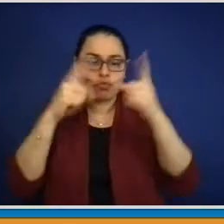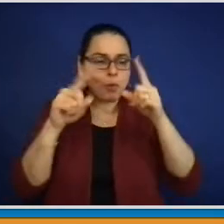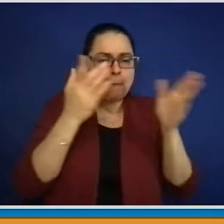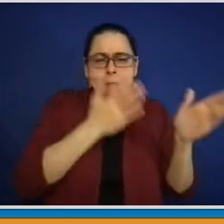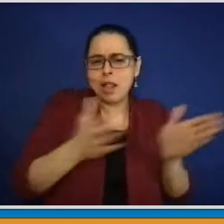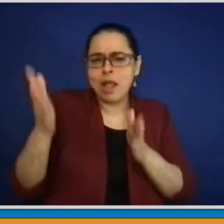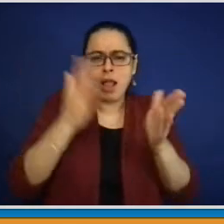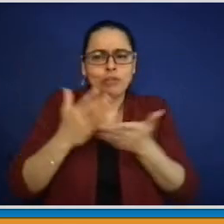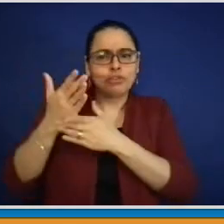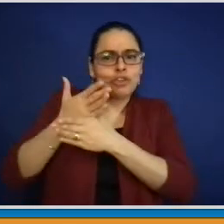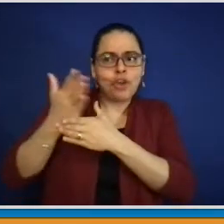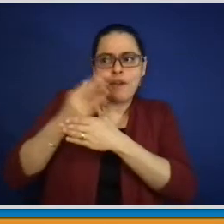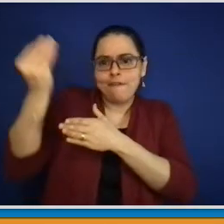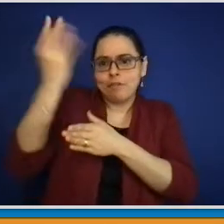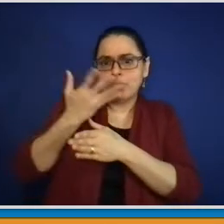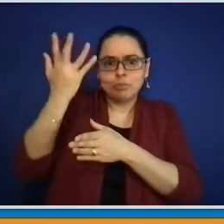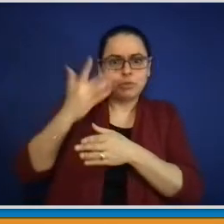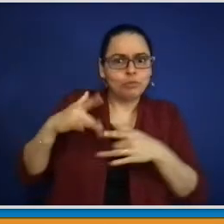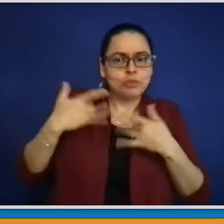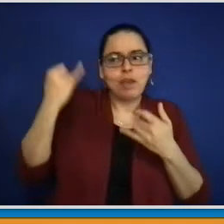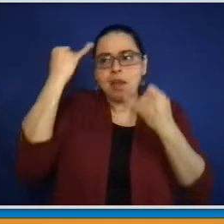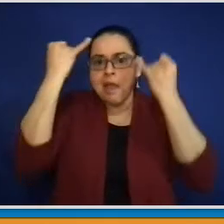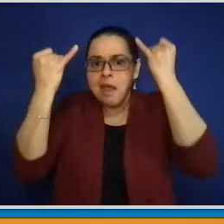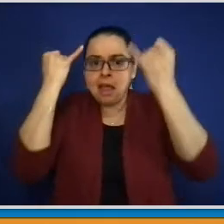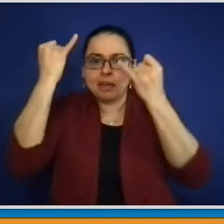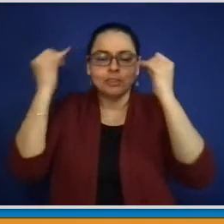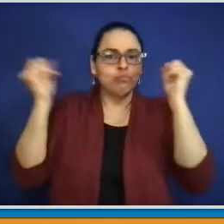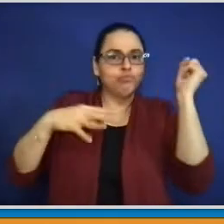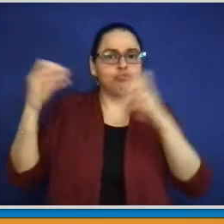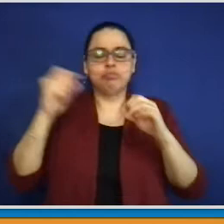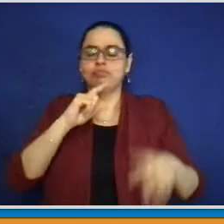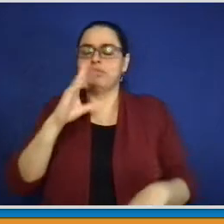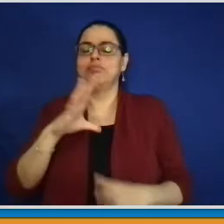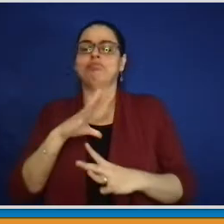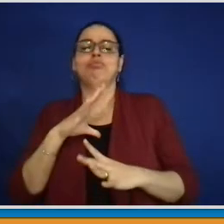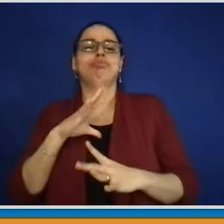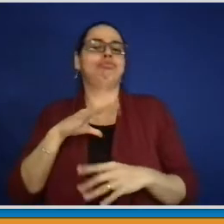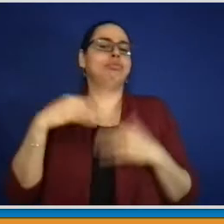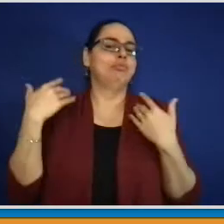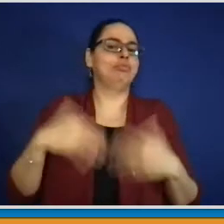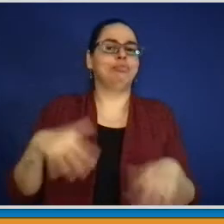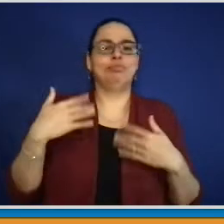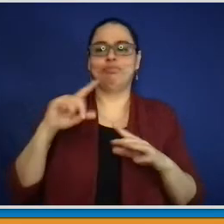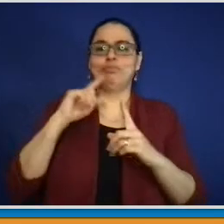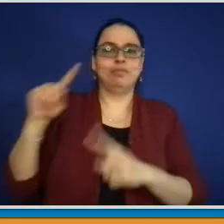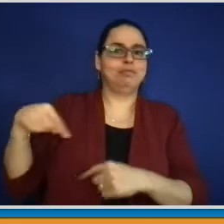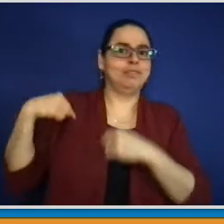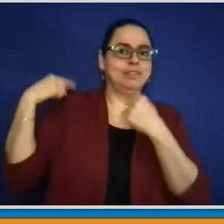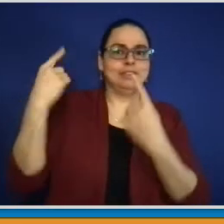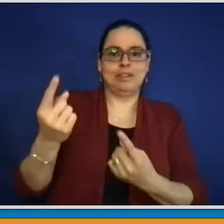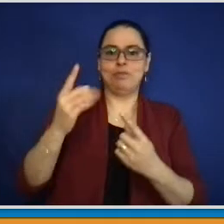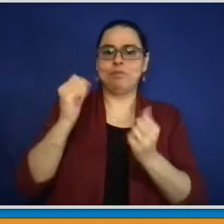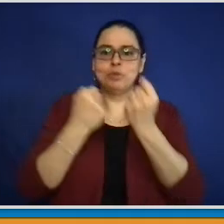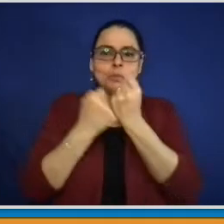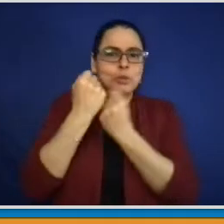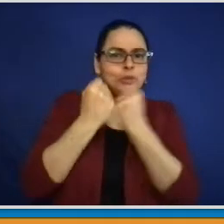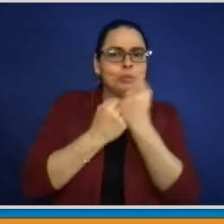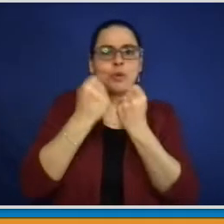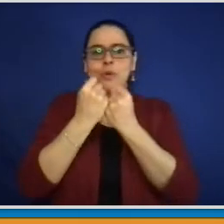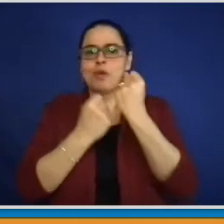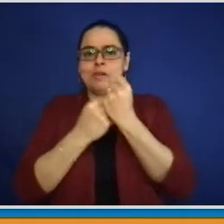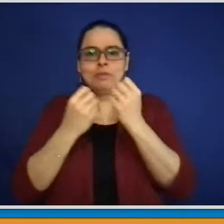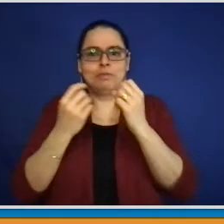of ideas, the sharing of interpretation of the governor's executive orders has been